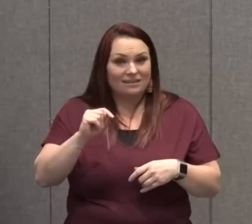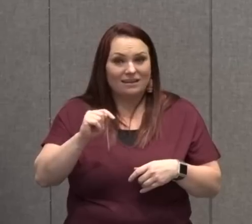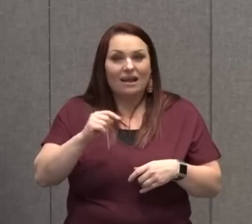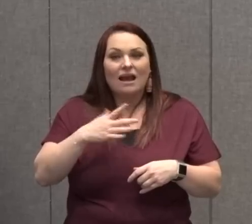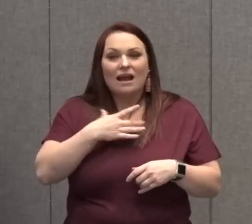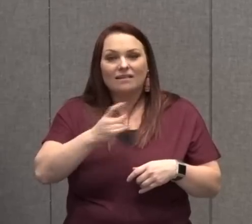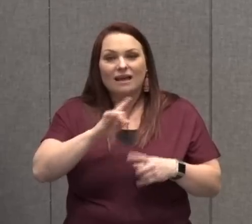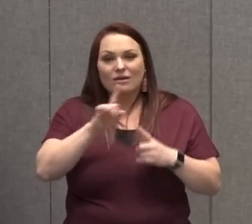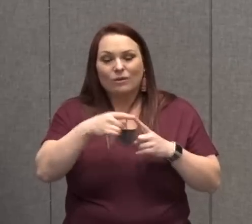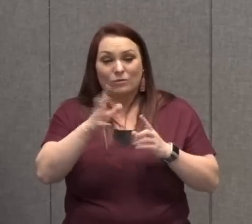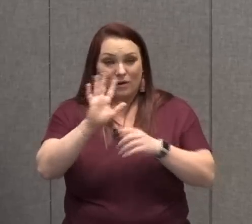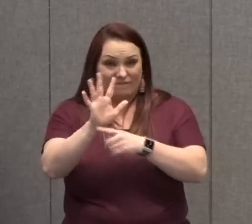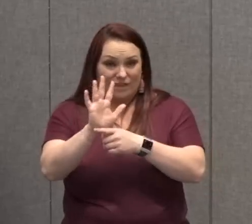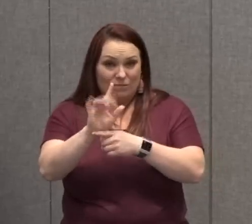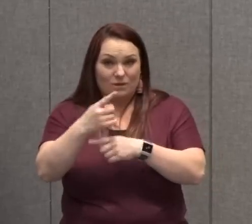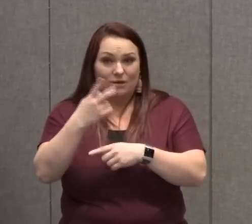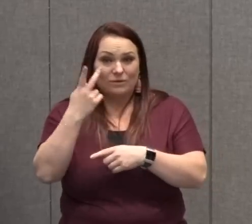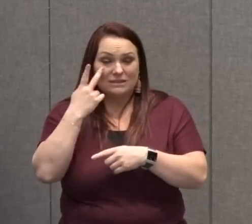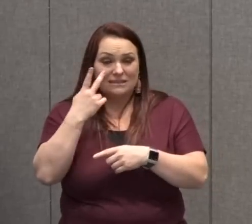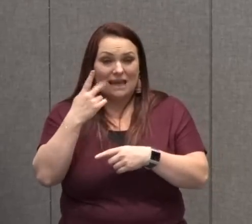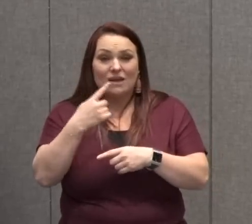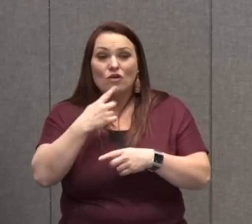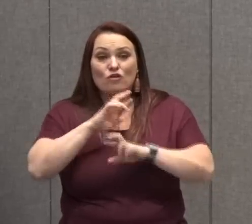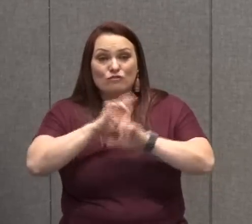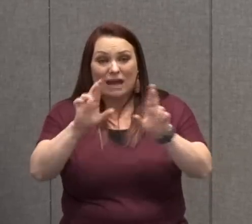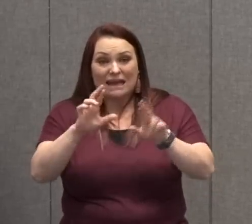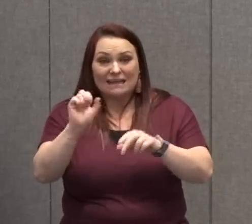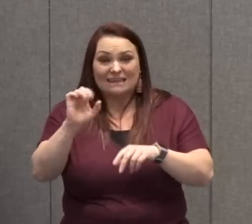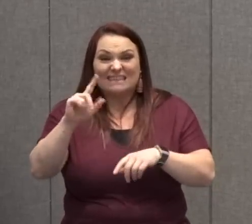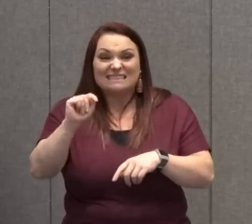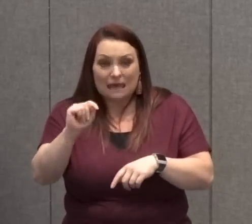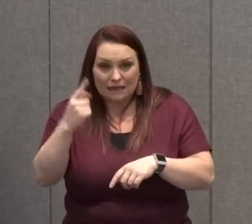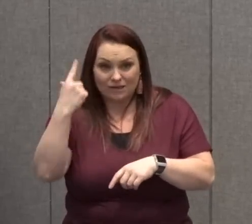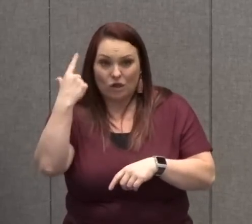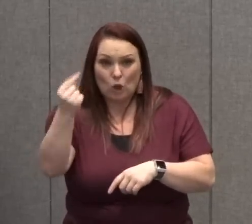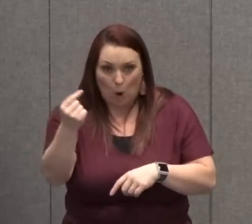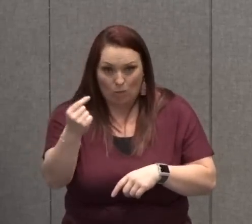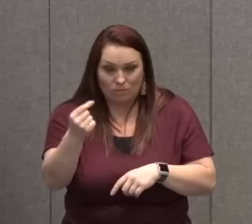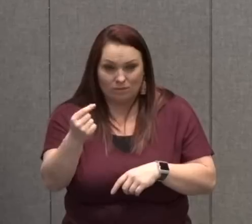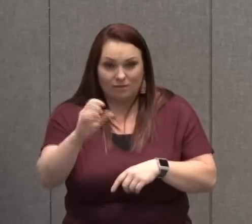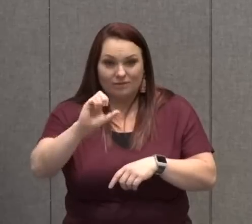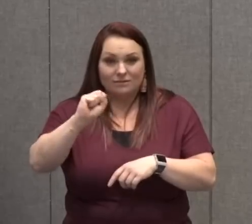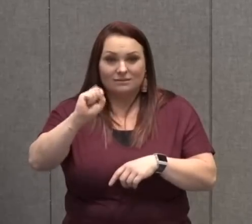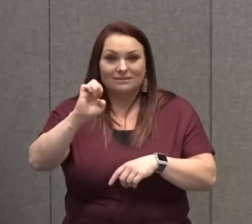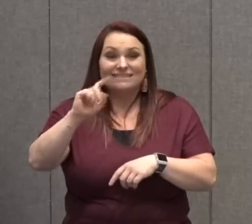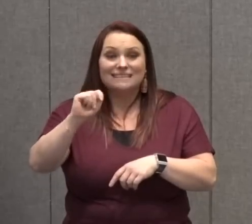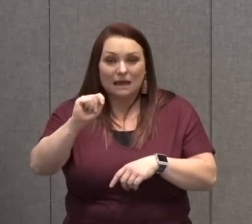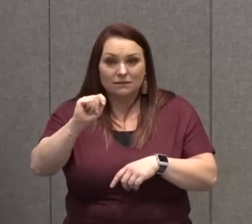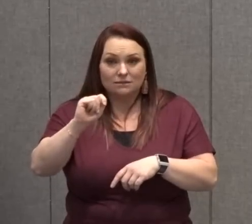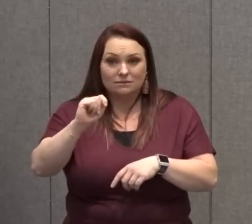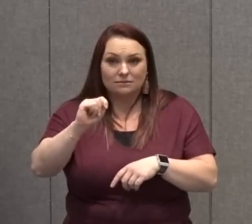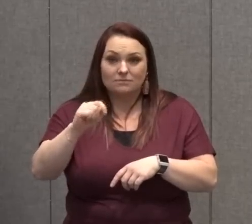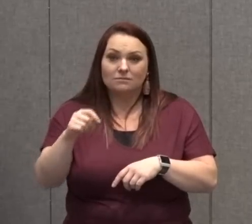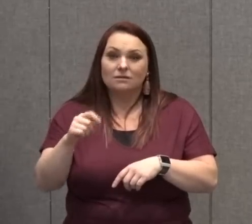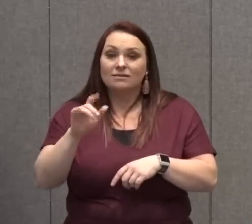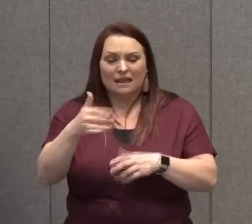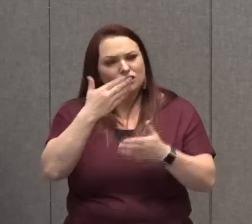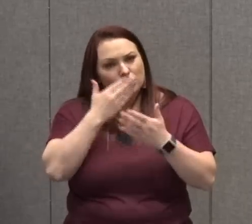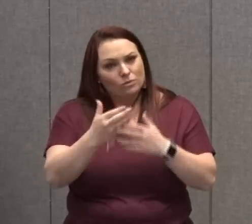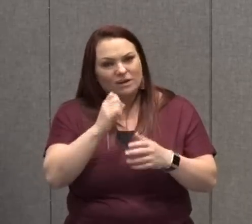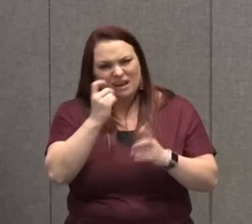go set set I see set s-e-t that's a good one that's an easy one I don't get very many points for set